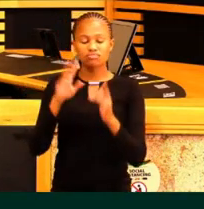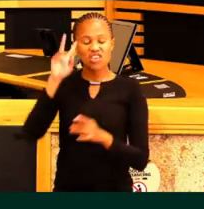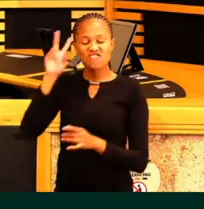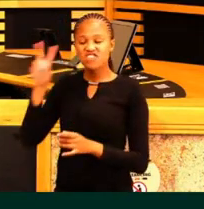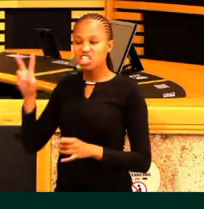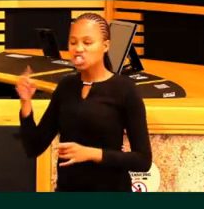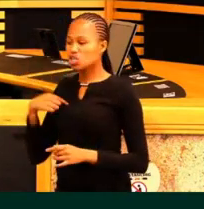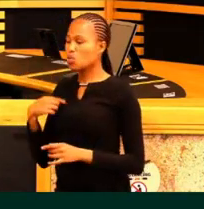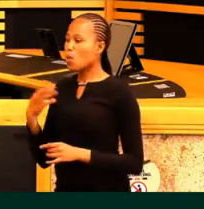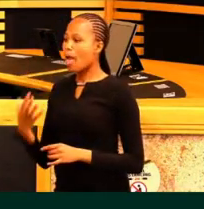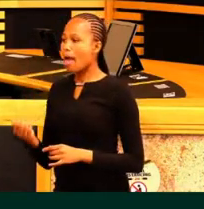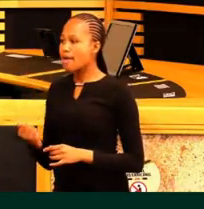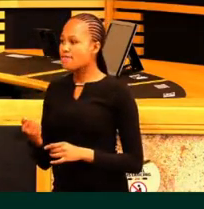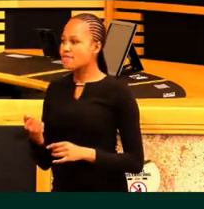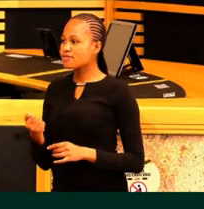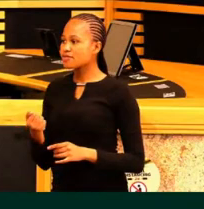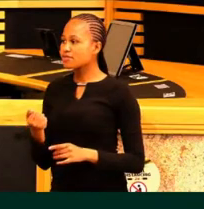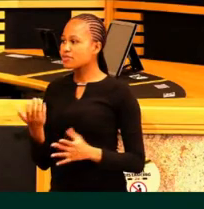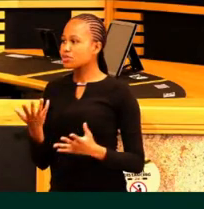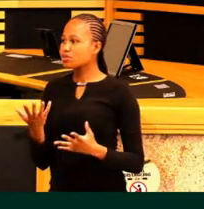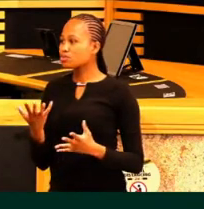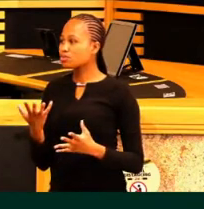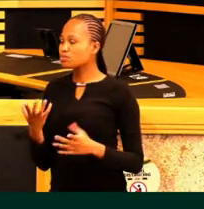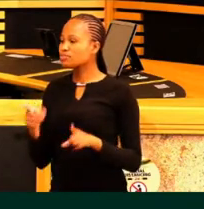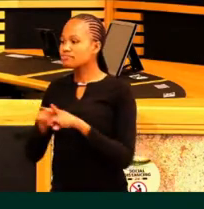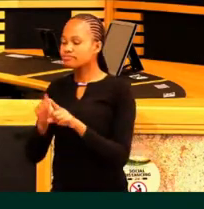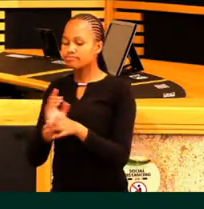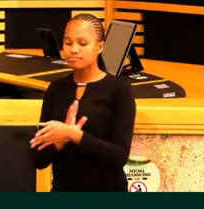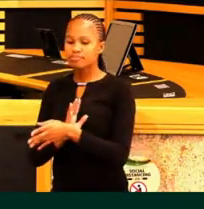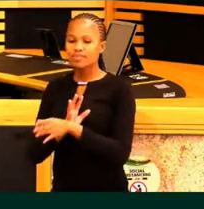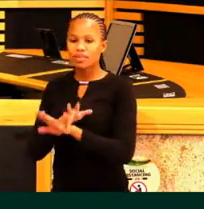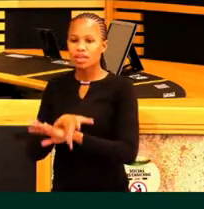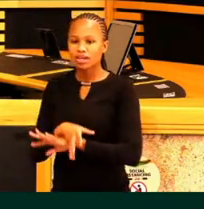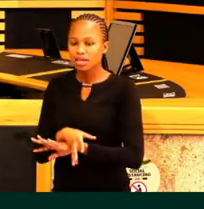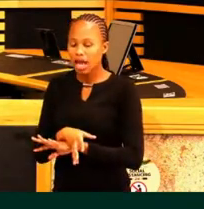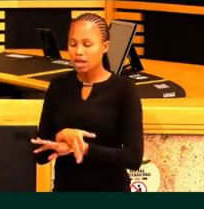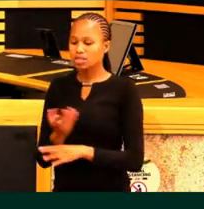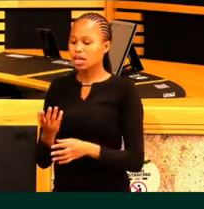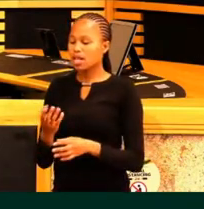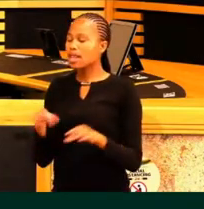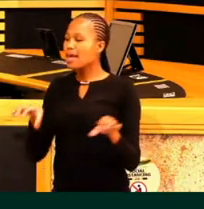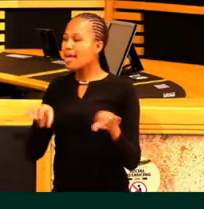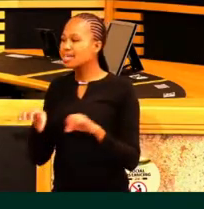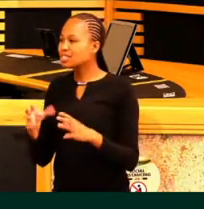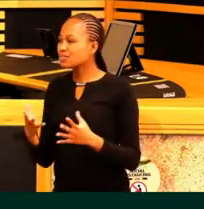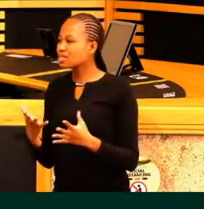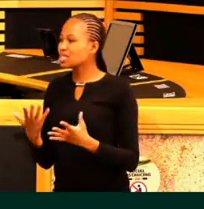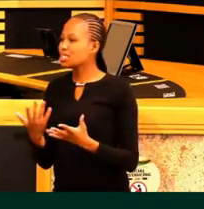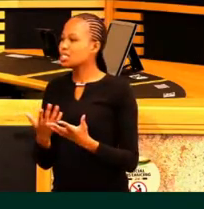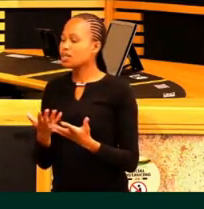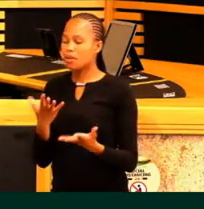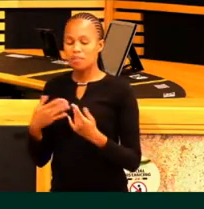having in terms of the Agricultural um activities